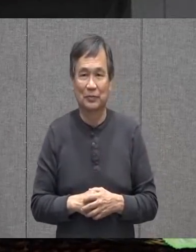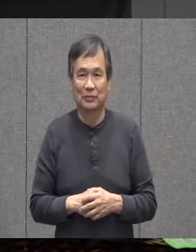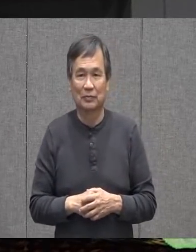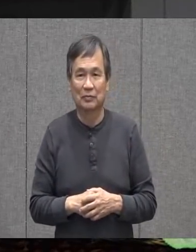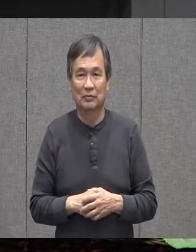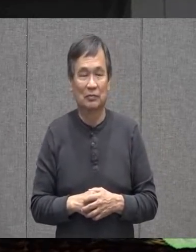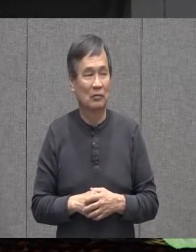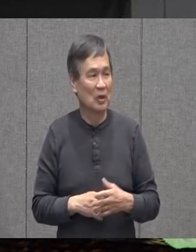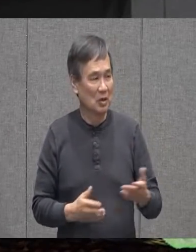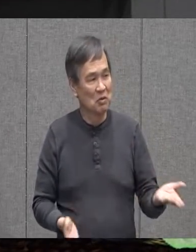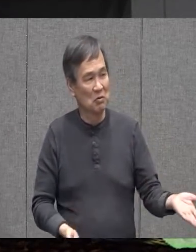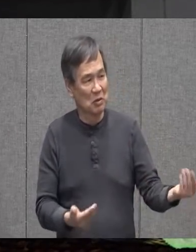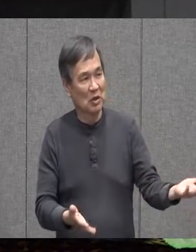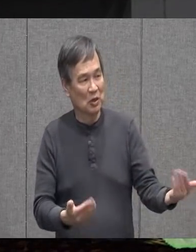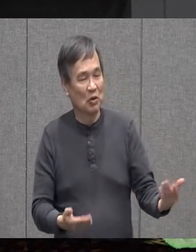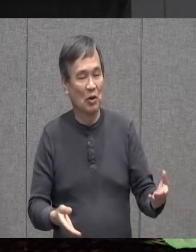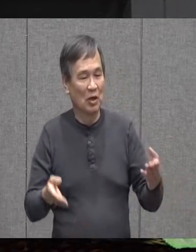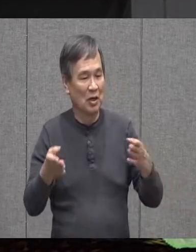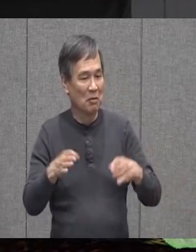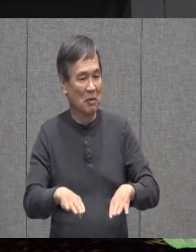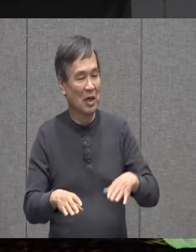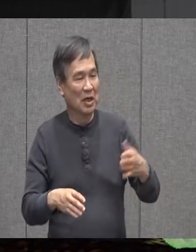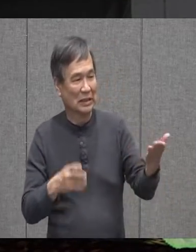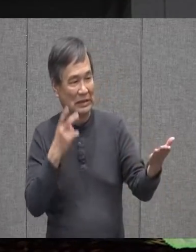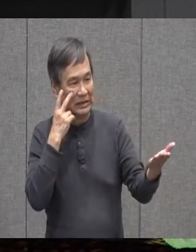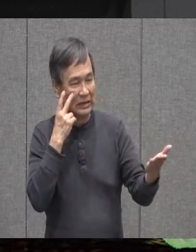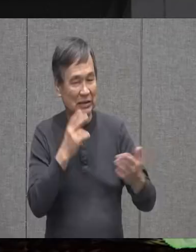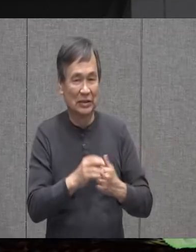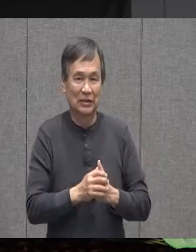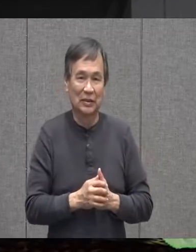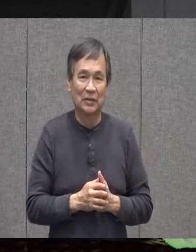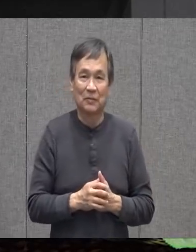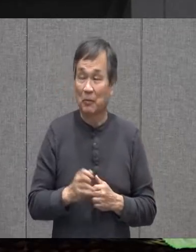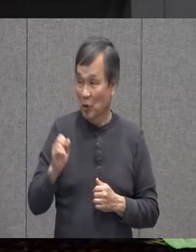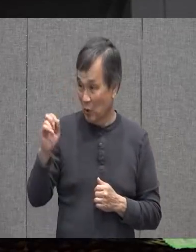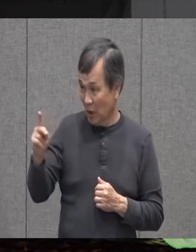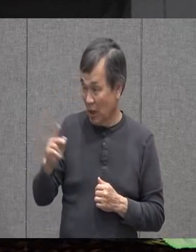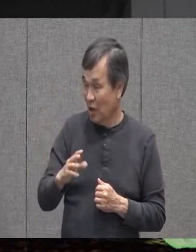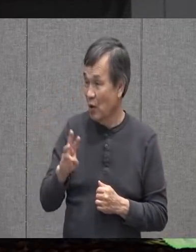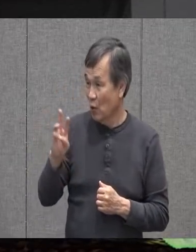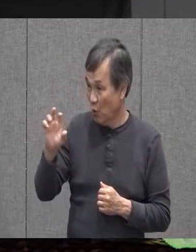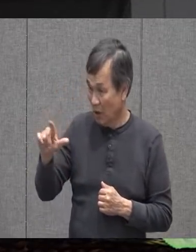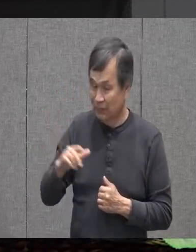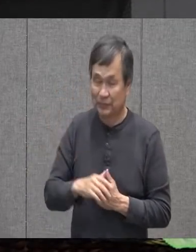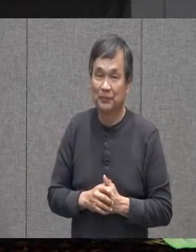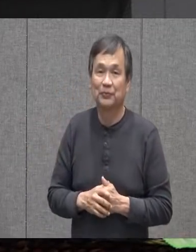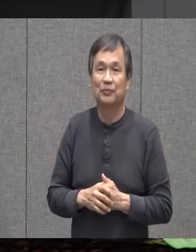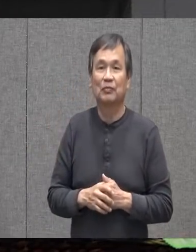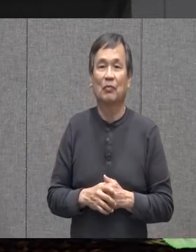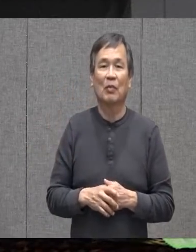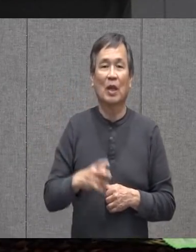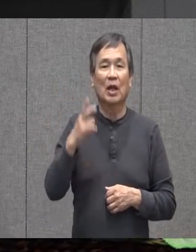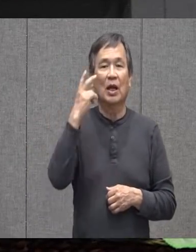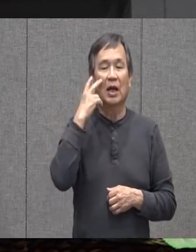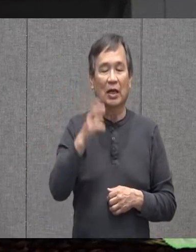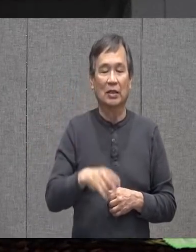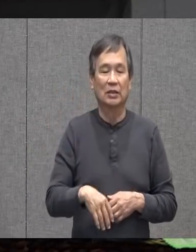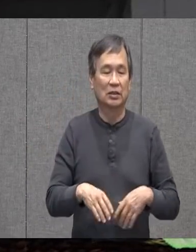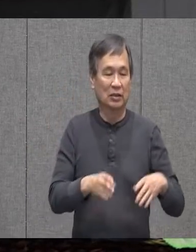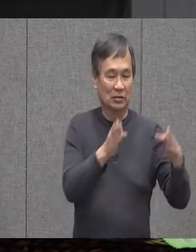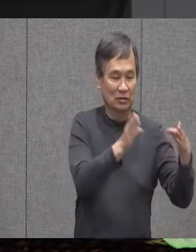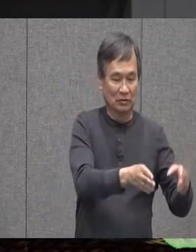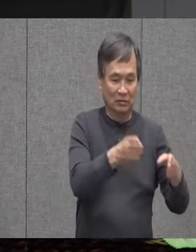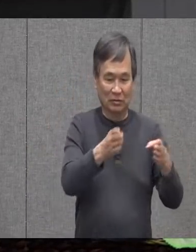Go ahead and try, says his friend. All right, well, there's 4 lanes